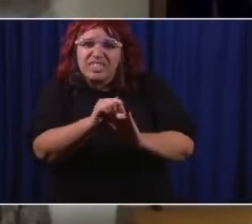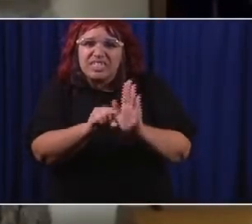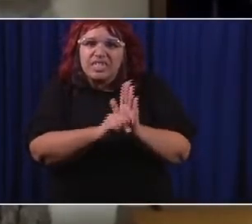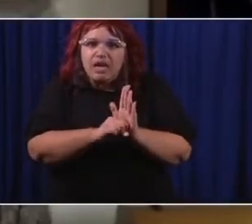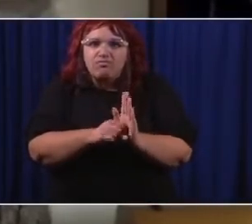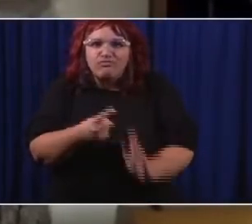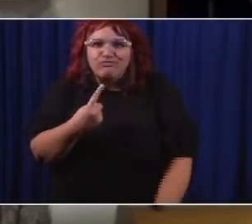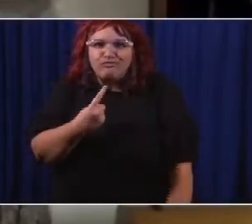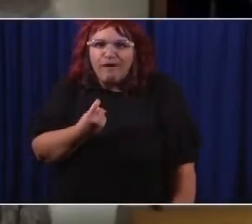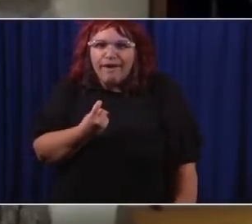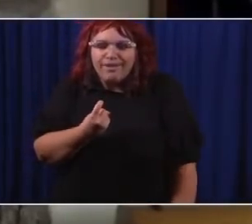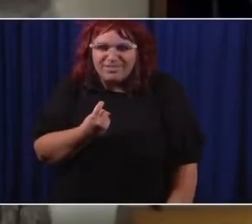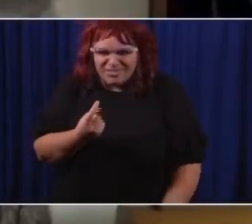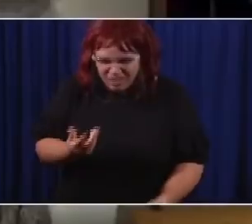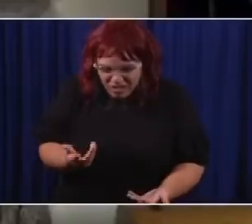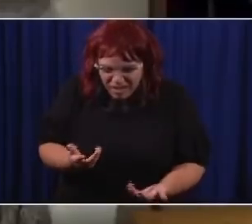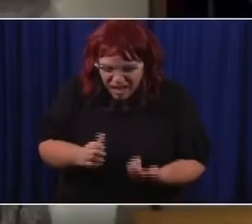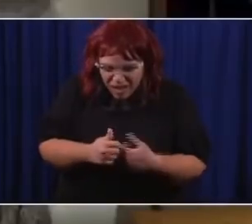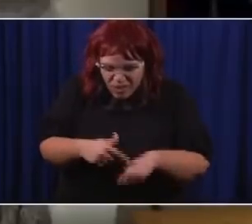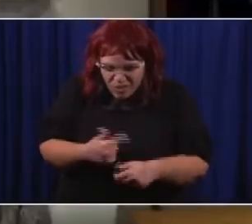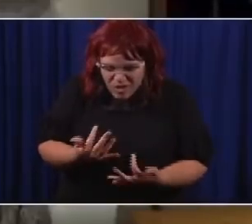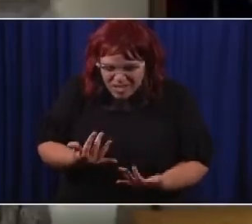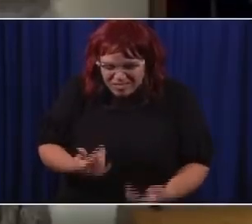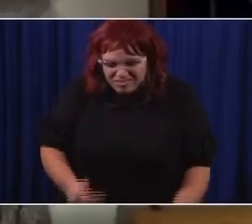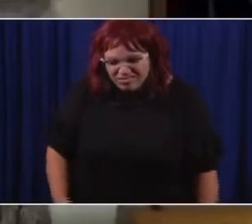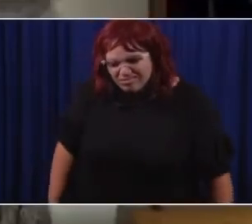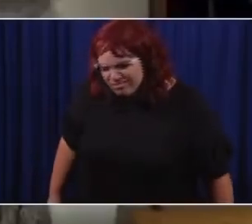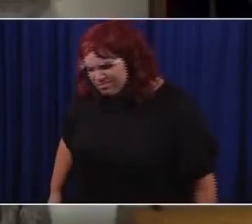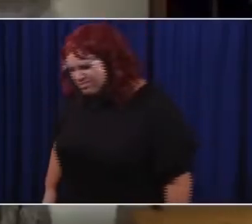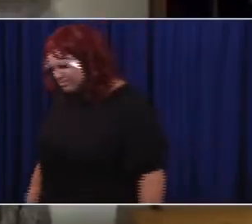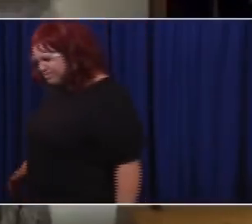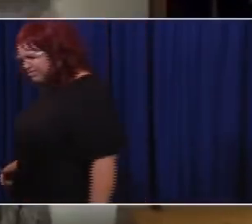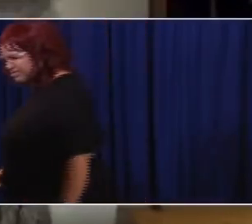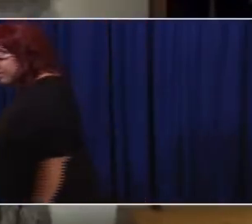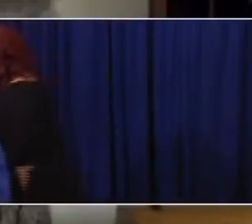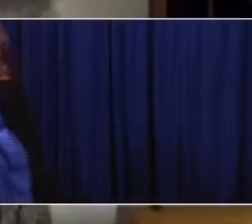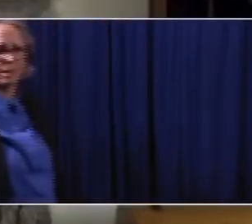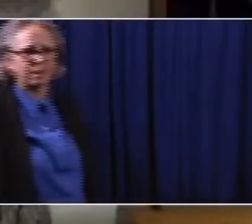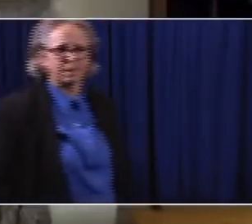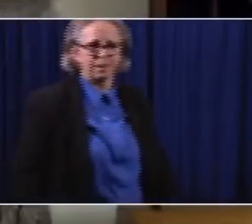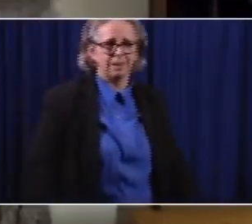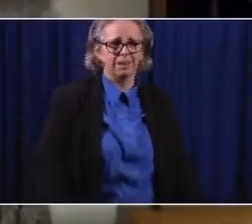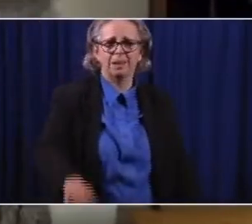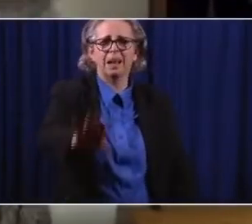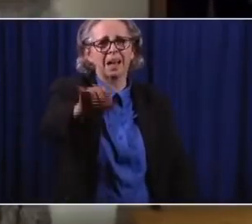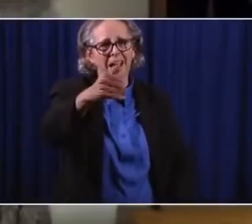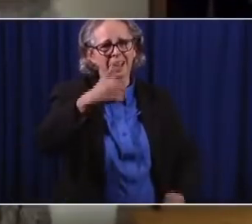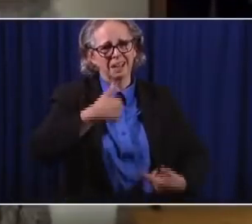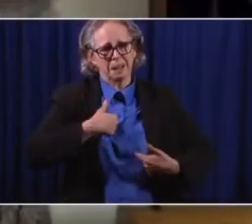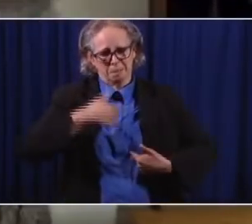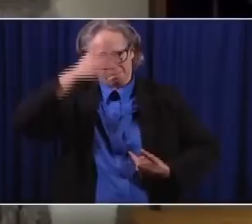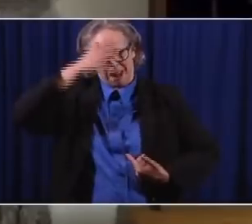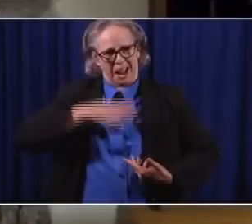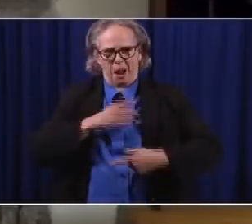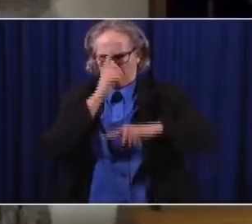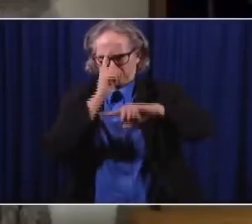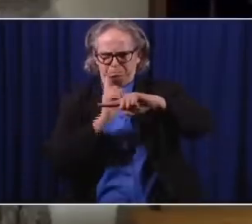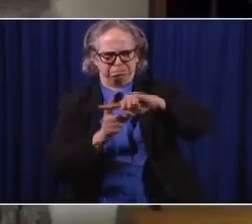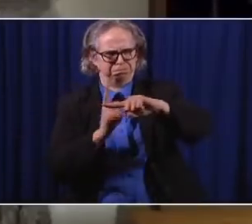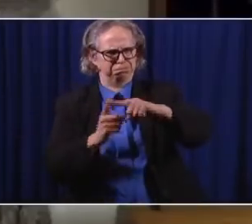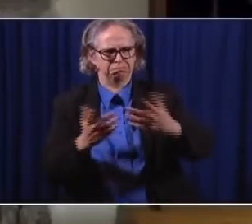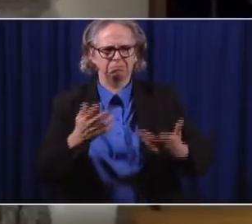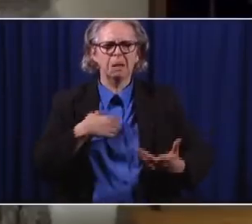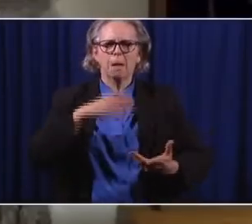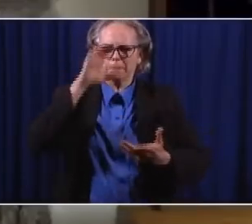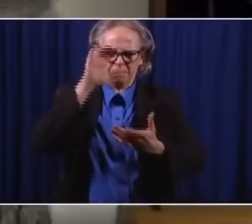Josh, we'll have to see. I'm an optimist, as I told you. I think Ohioans are going to react to this. And that's